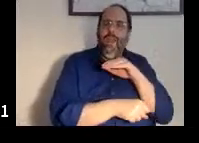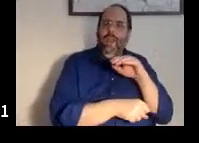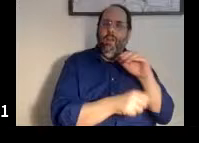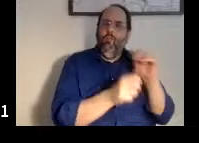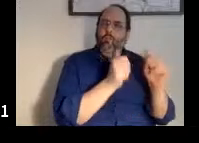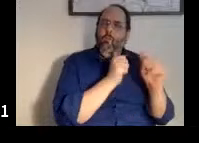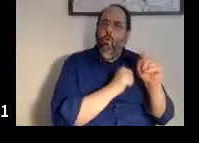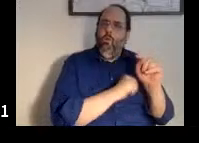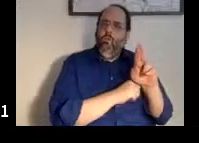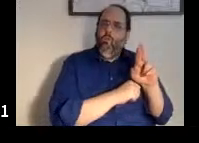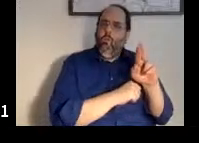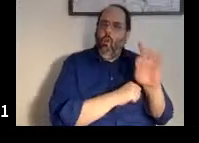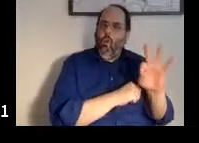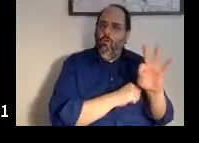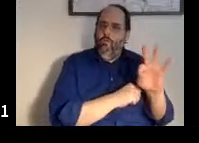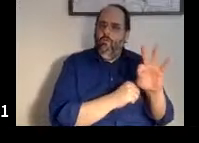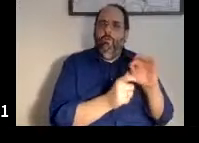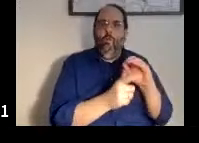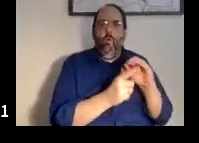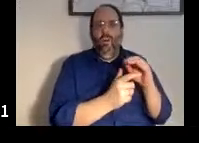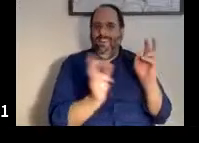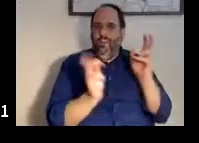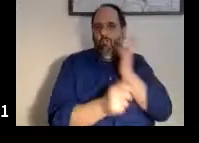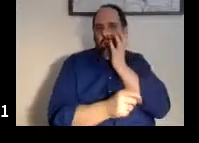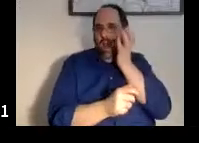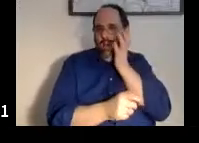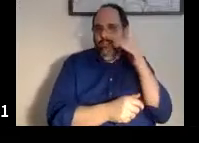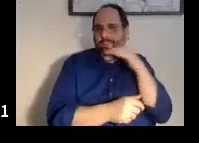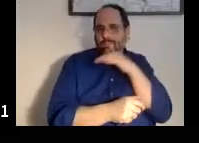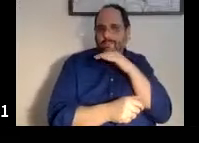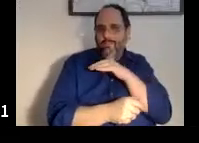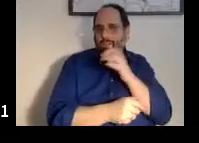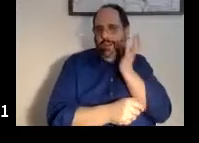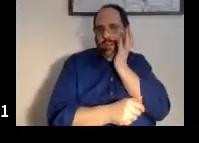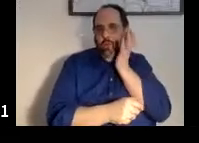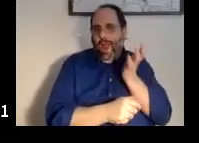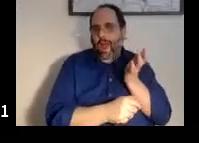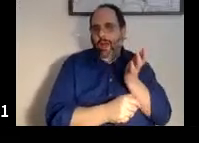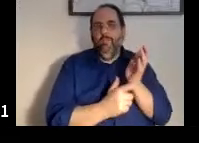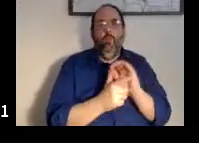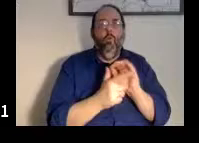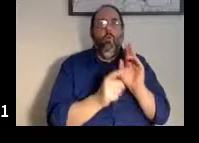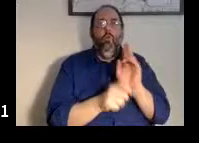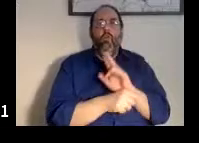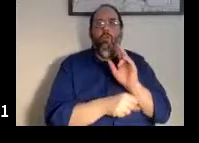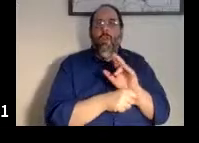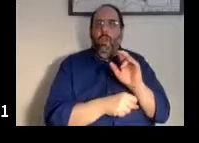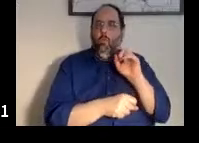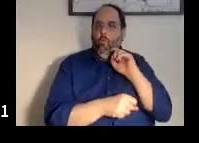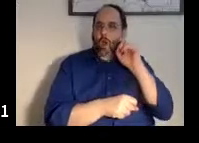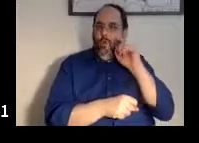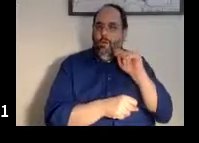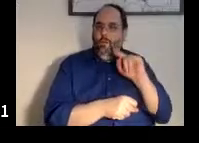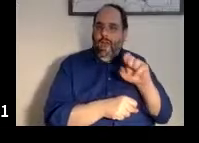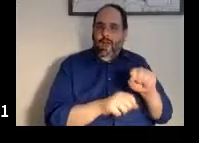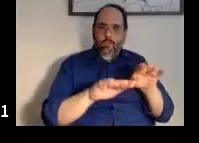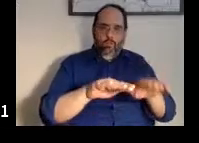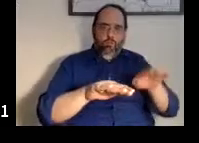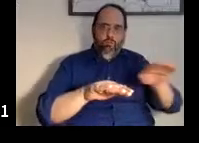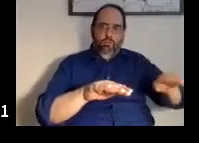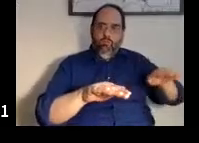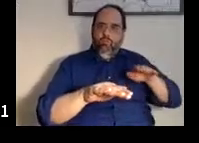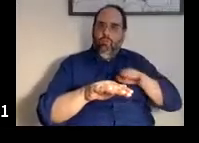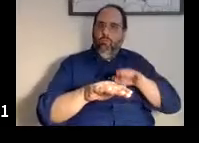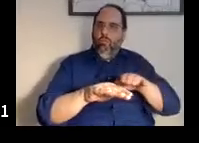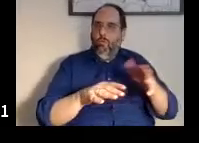or the grass, synthetic grasses, or even using the rubber tiles or poured in